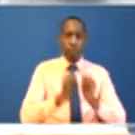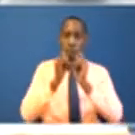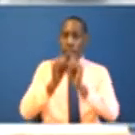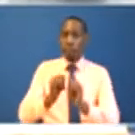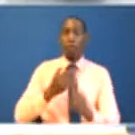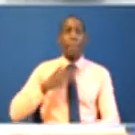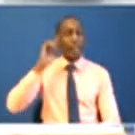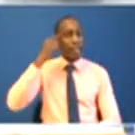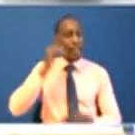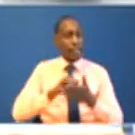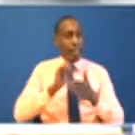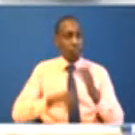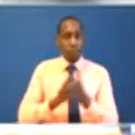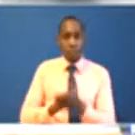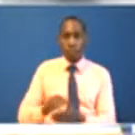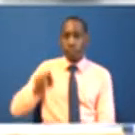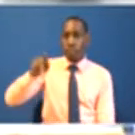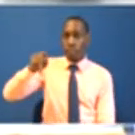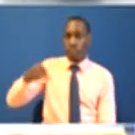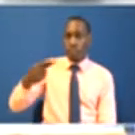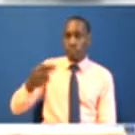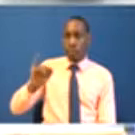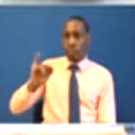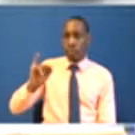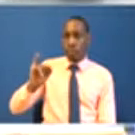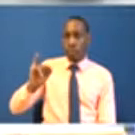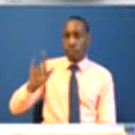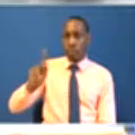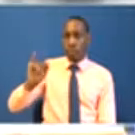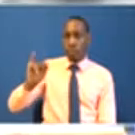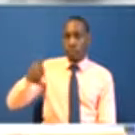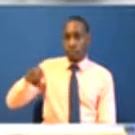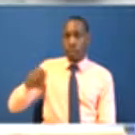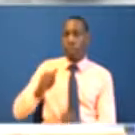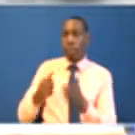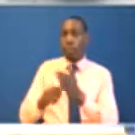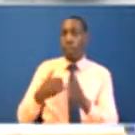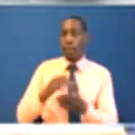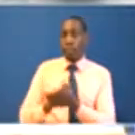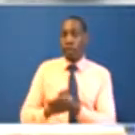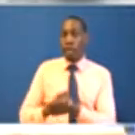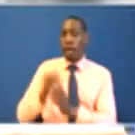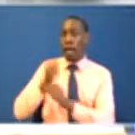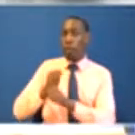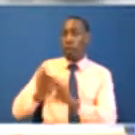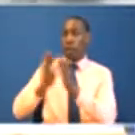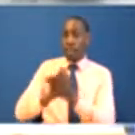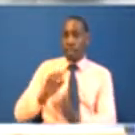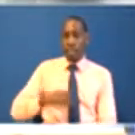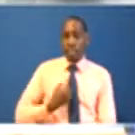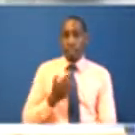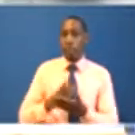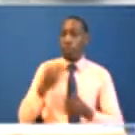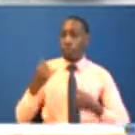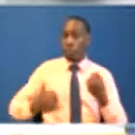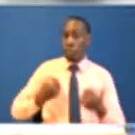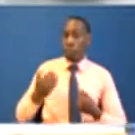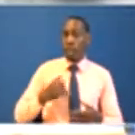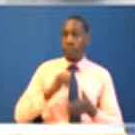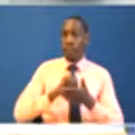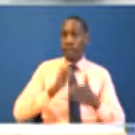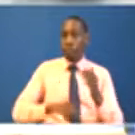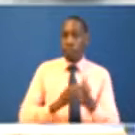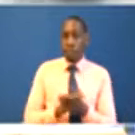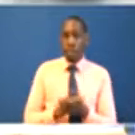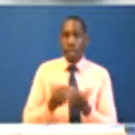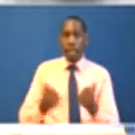think uh philip could have gone into trouble because it was uh you know the staff performed outside there myself i'm quite excited that you know we